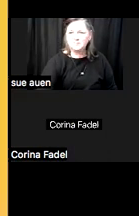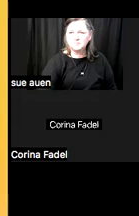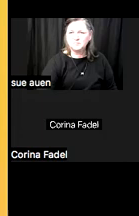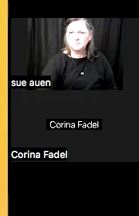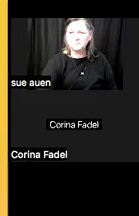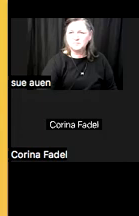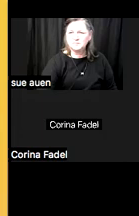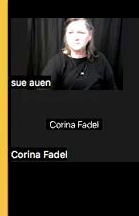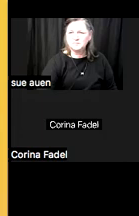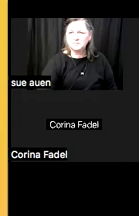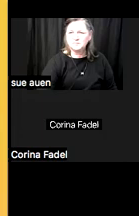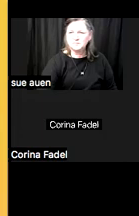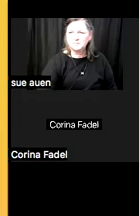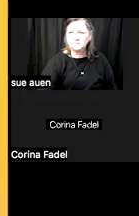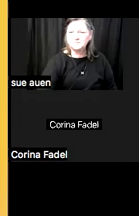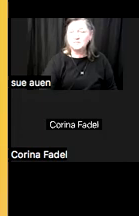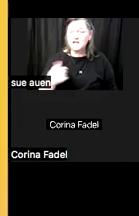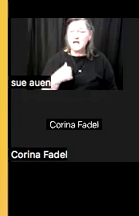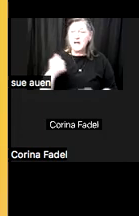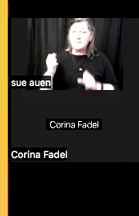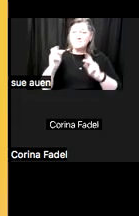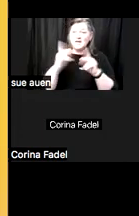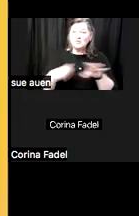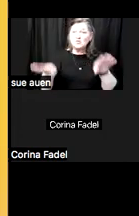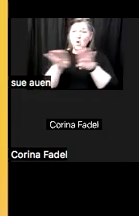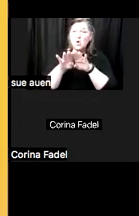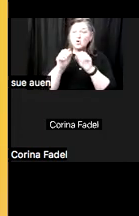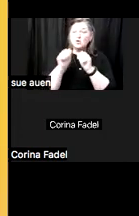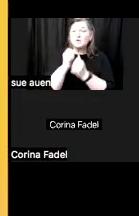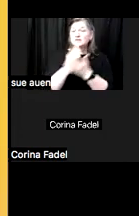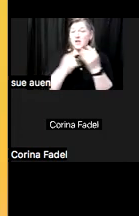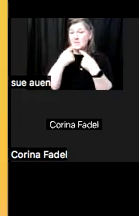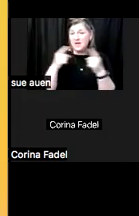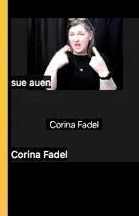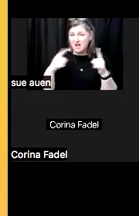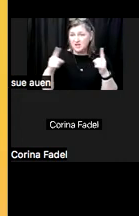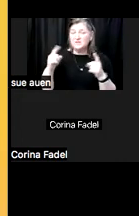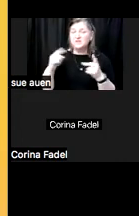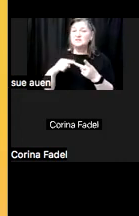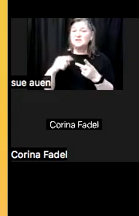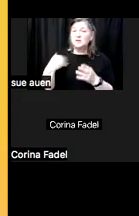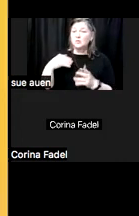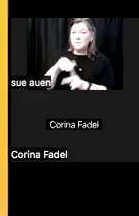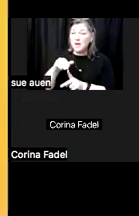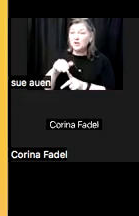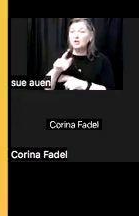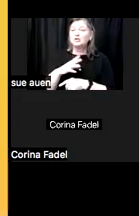Yeah, I am back to close with some announcements and reminders and goodbyes.